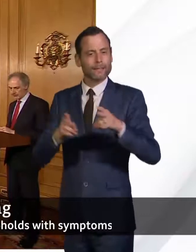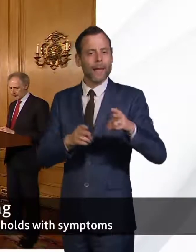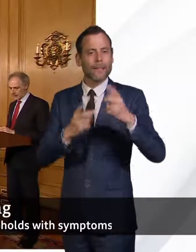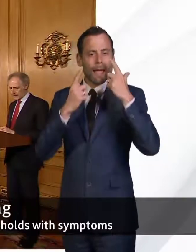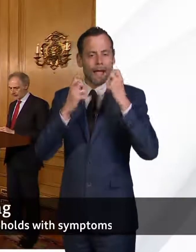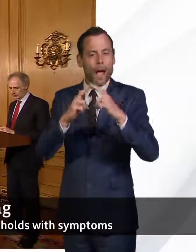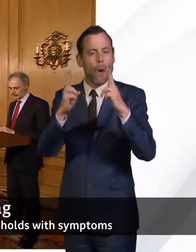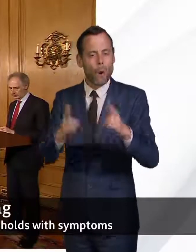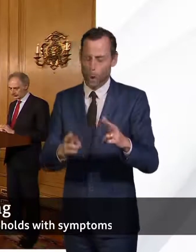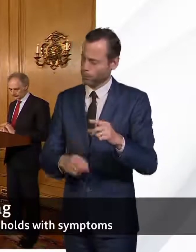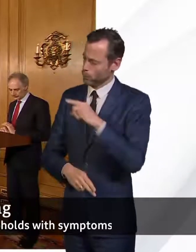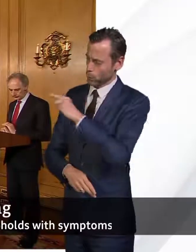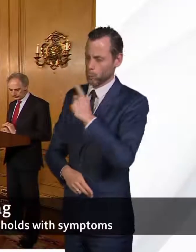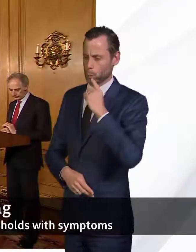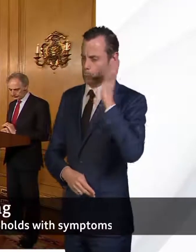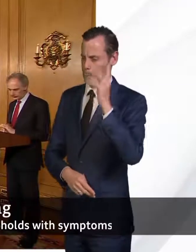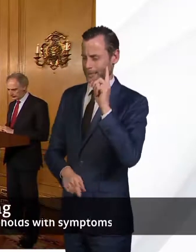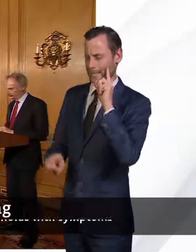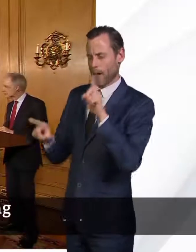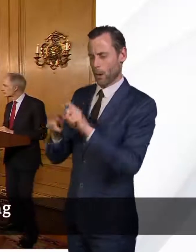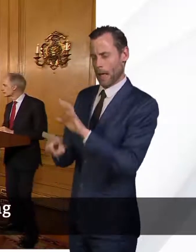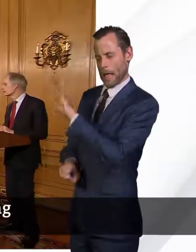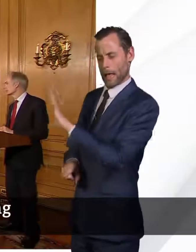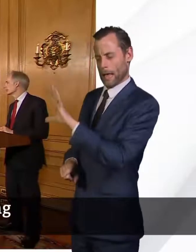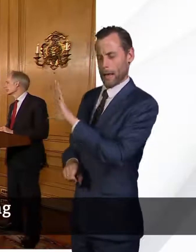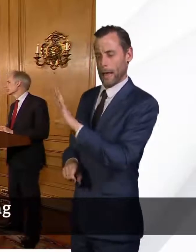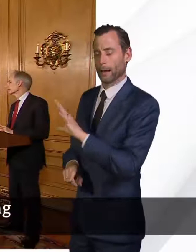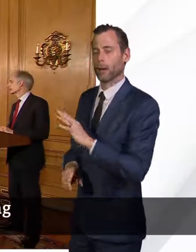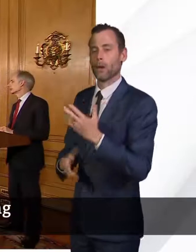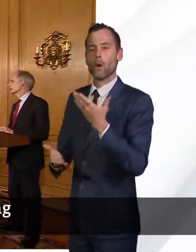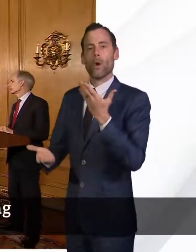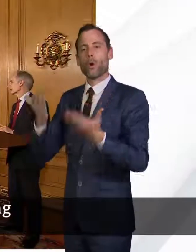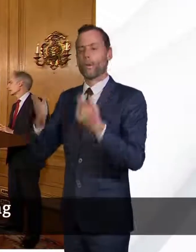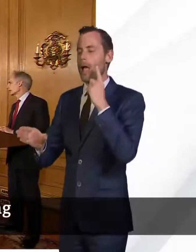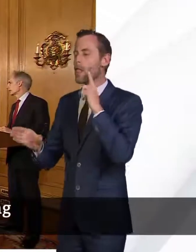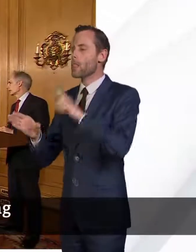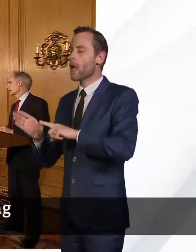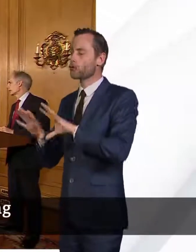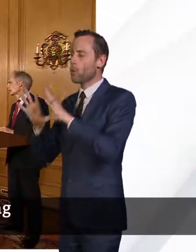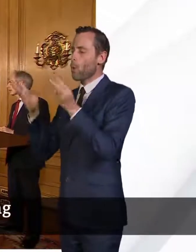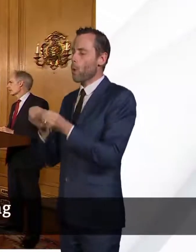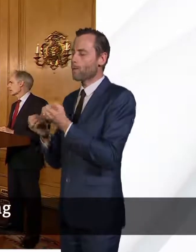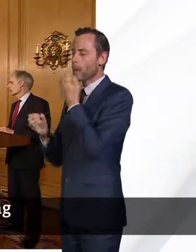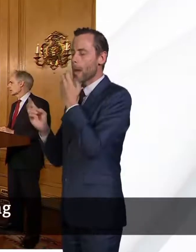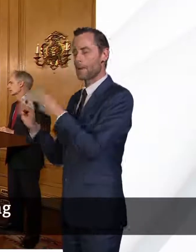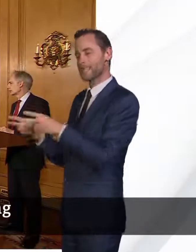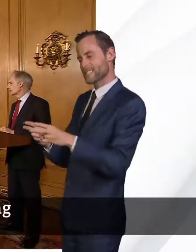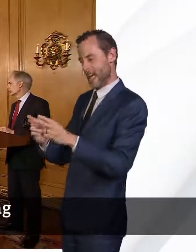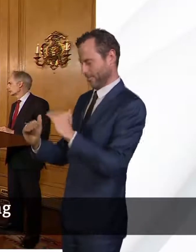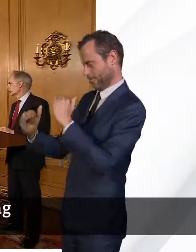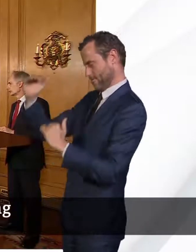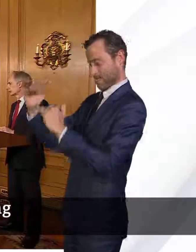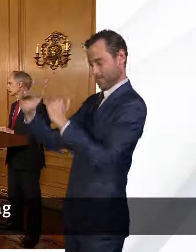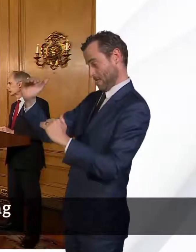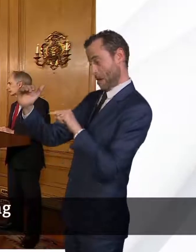that latter point. What I was saying very clearly is that in the statistics that have